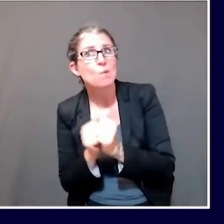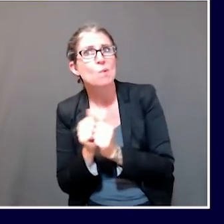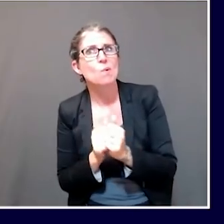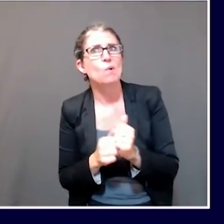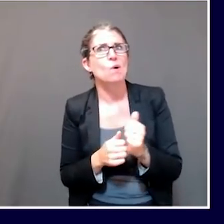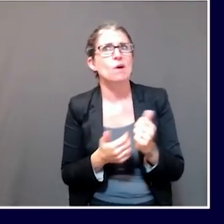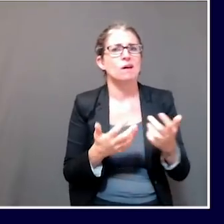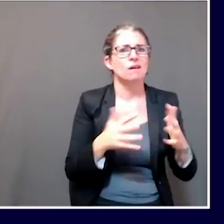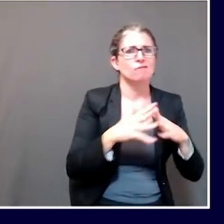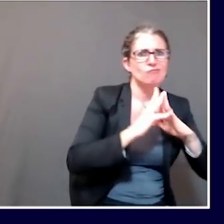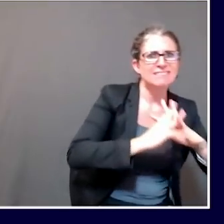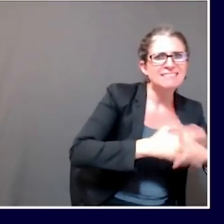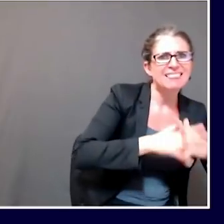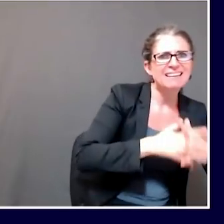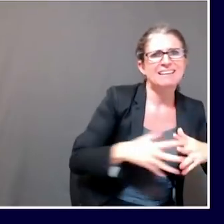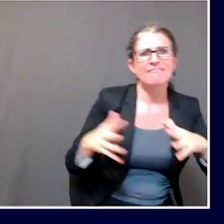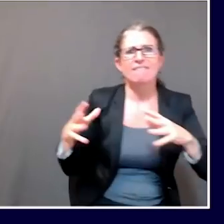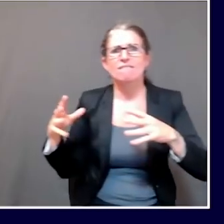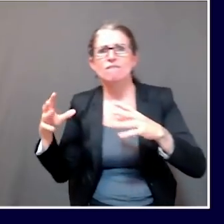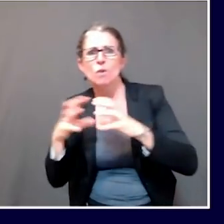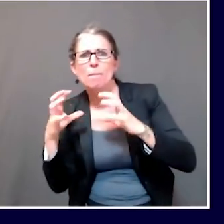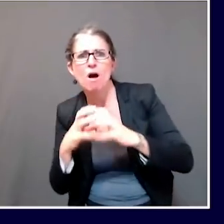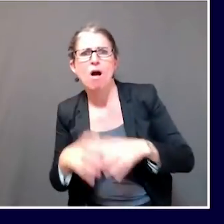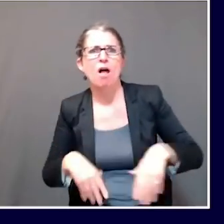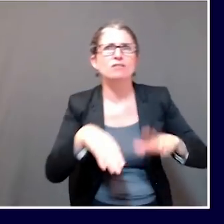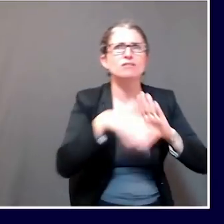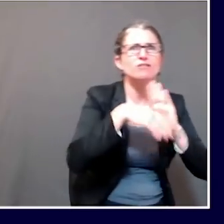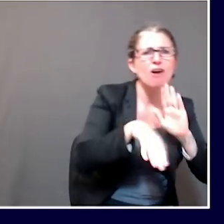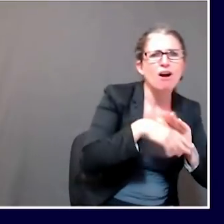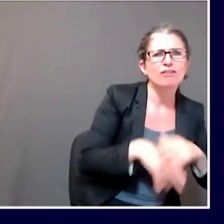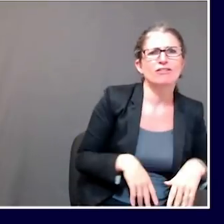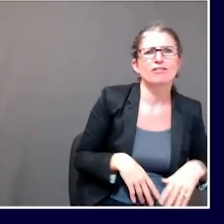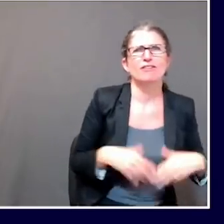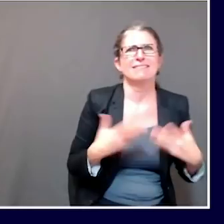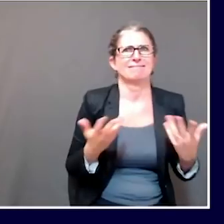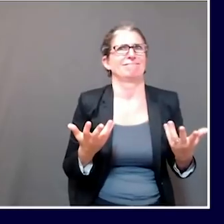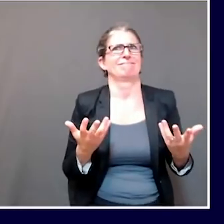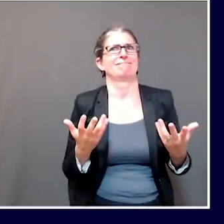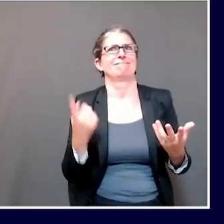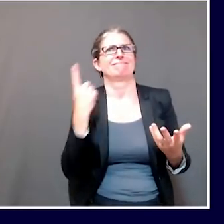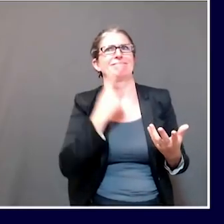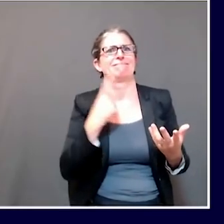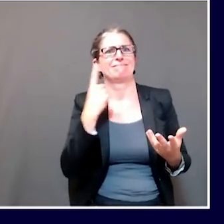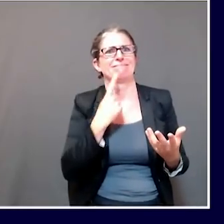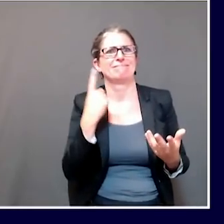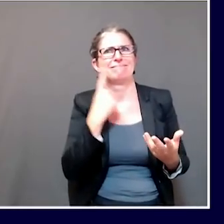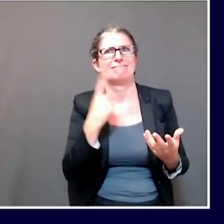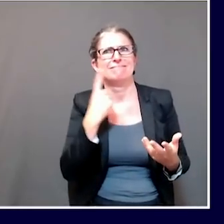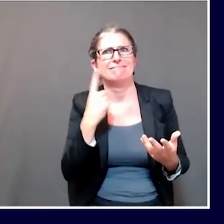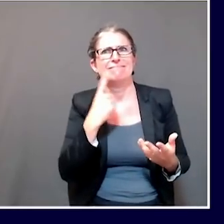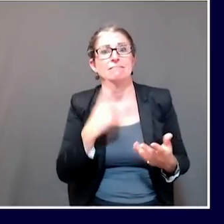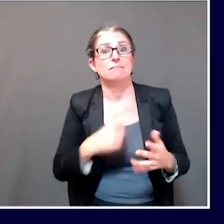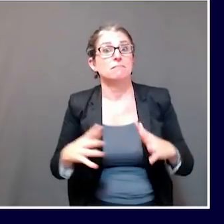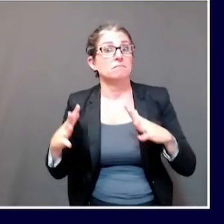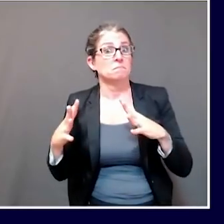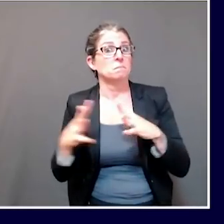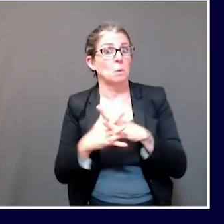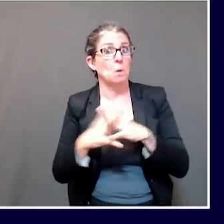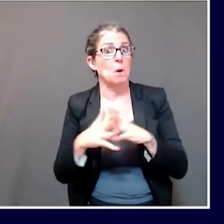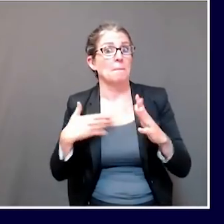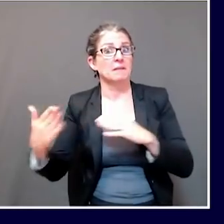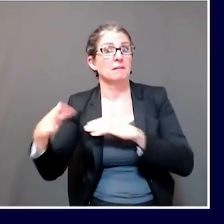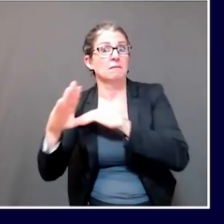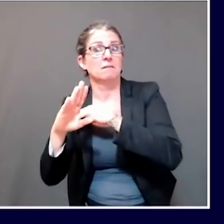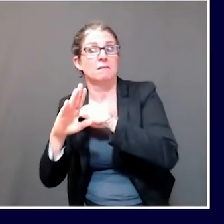With the hybrid plans, not too many kids physically in school. And then after school, there's going to be 50 to 80